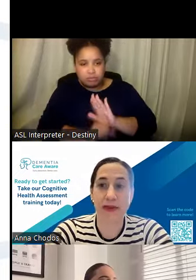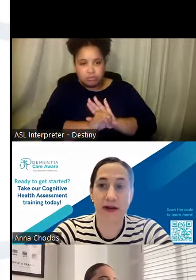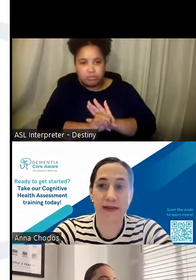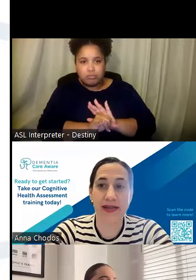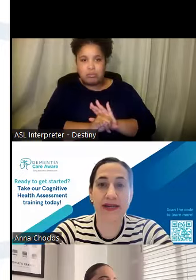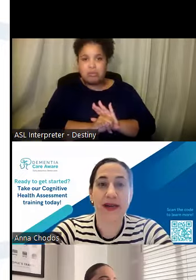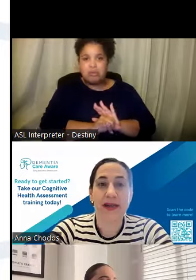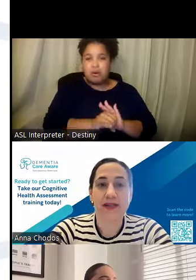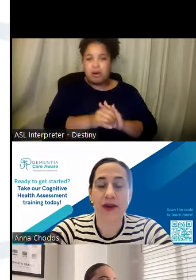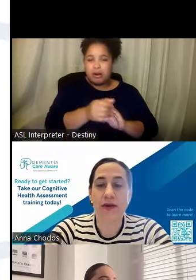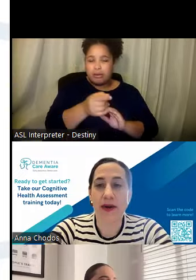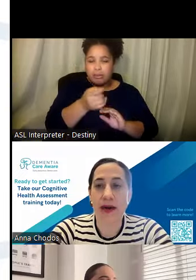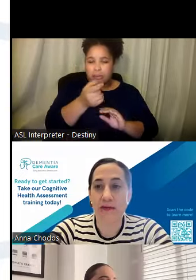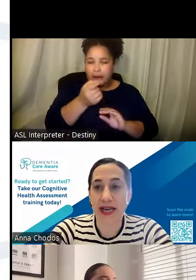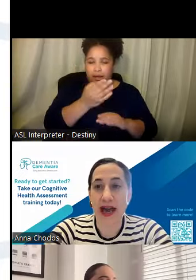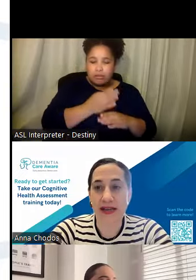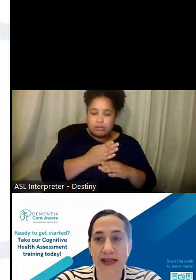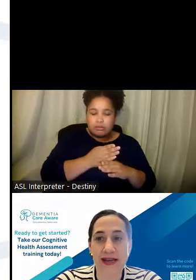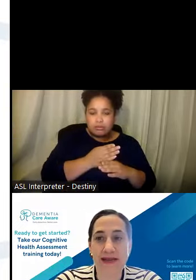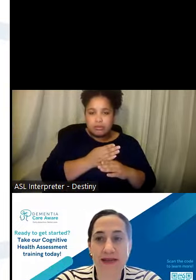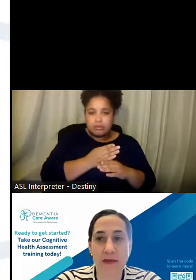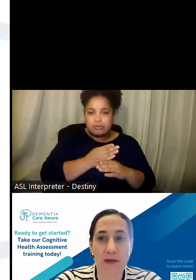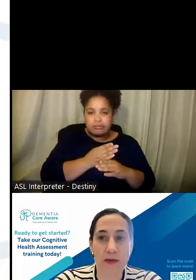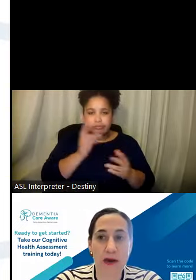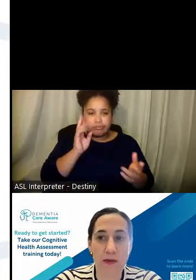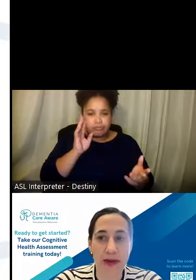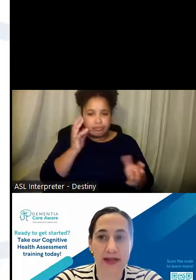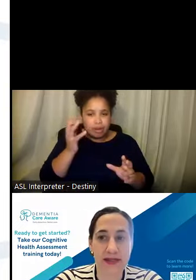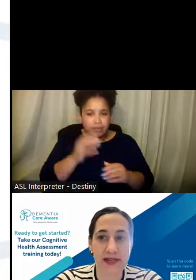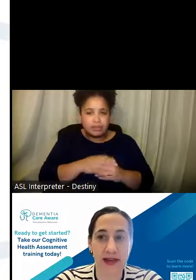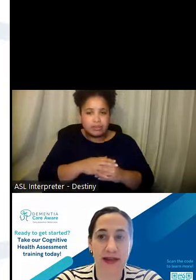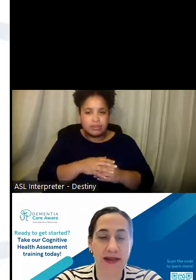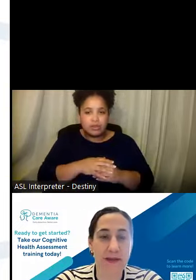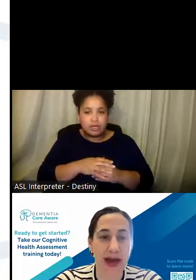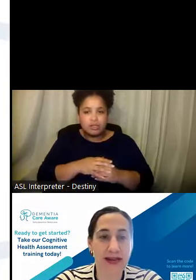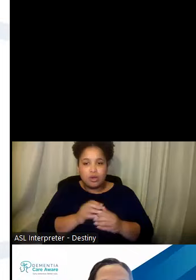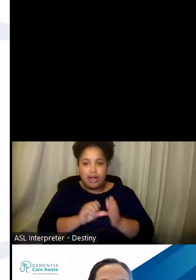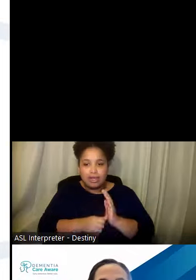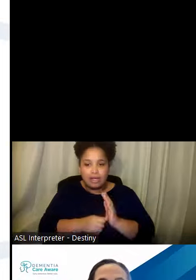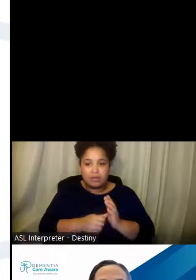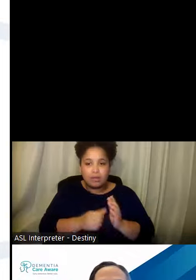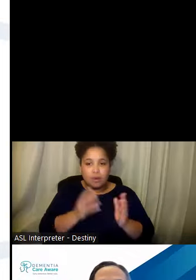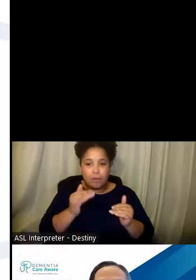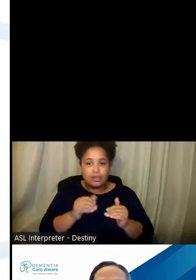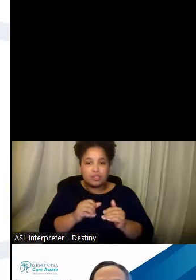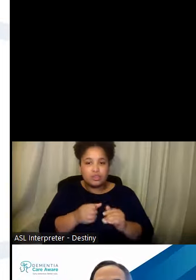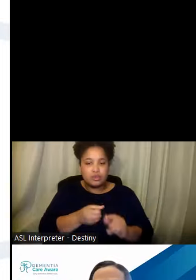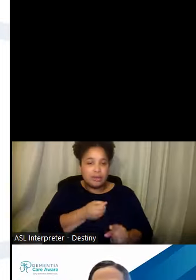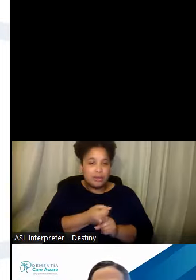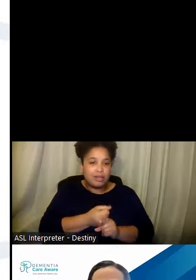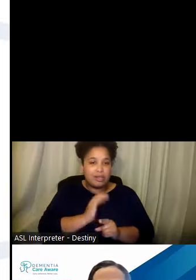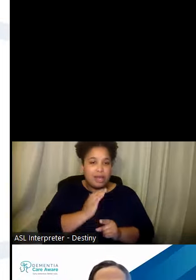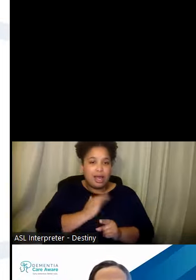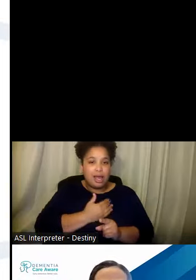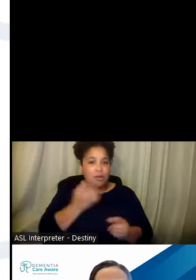mild impairment. So really highlighting some of what we're hoping to impact. And then our